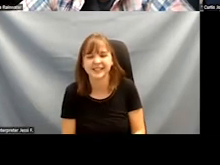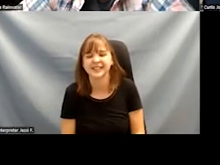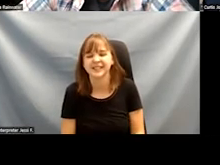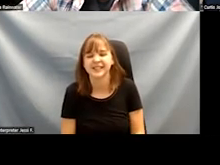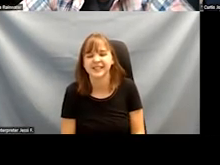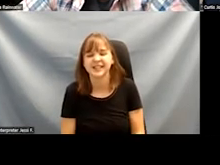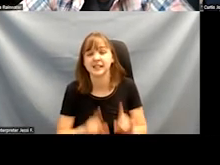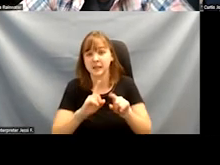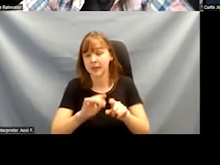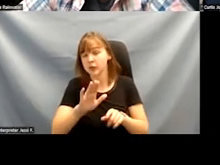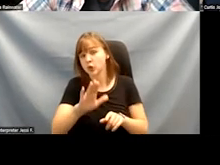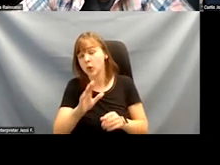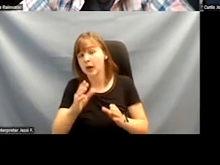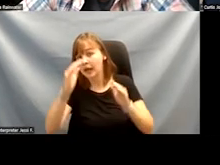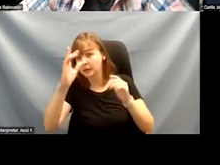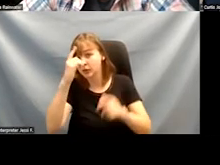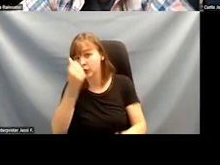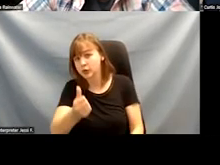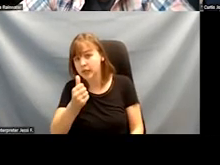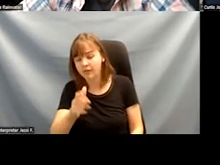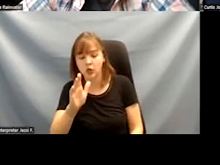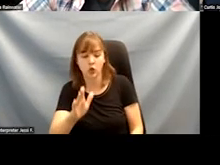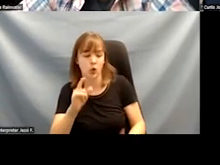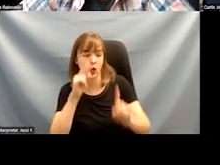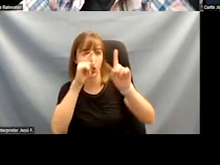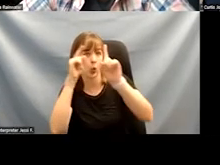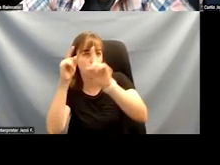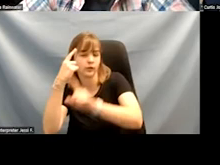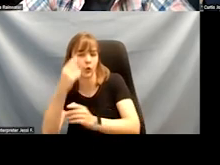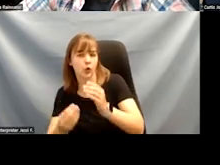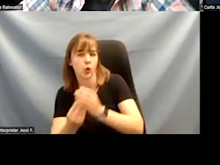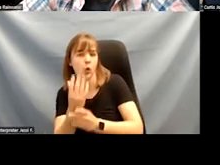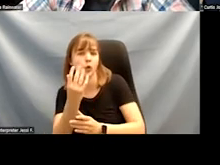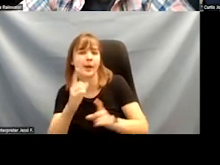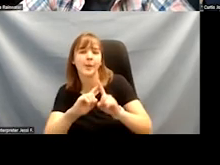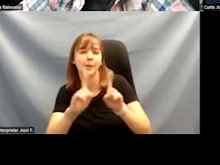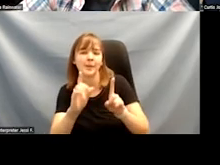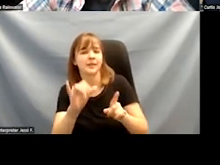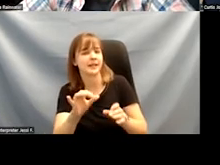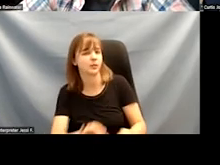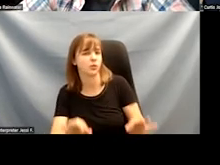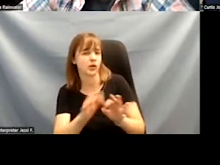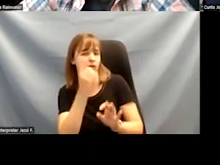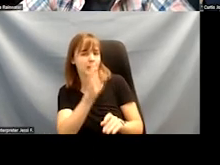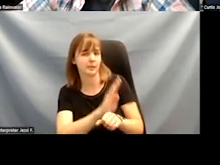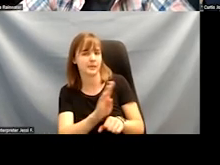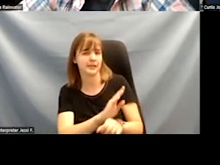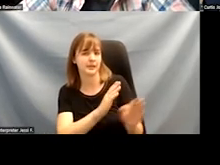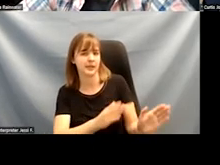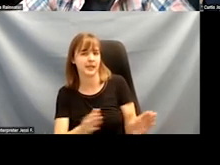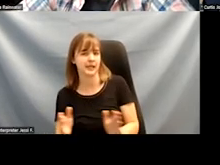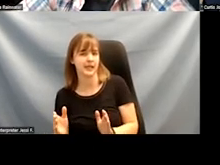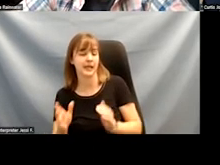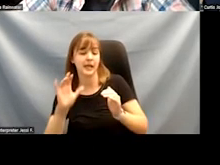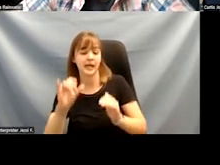depending on your growth expectations and what you're trying to do, probably a big part of business planning, right? And how you actually get the message out.